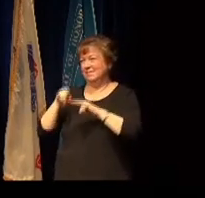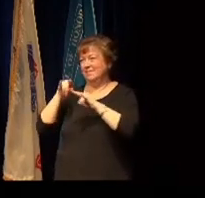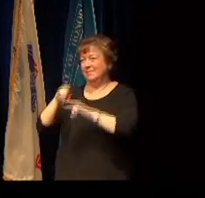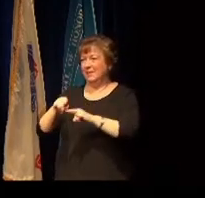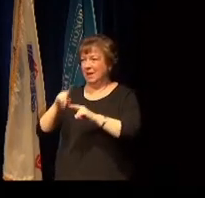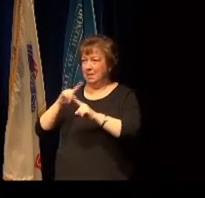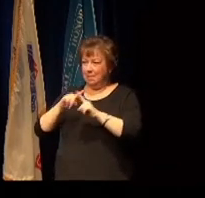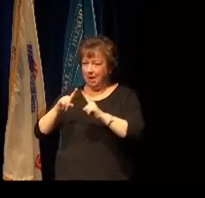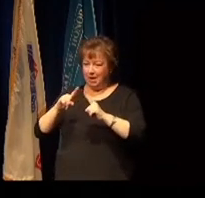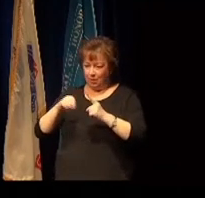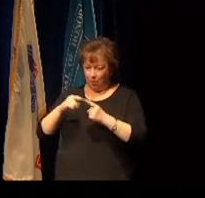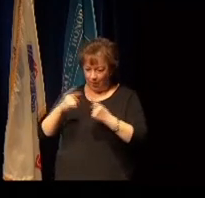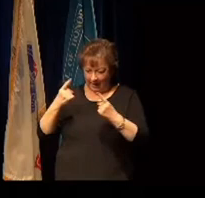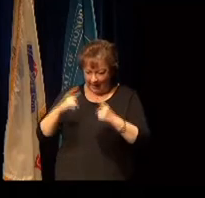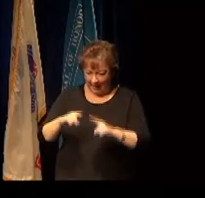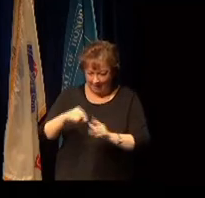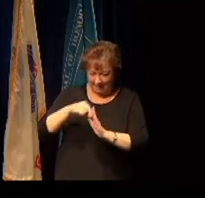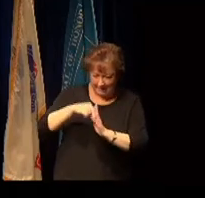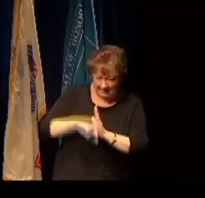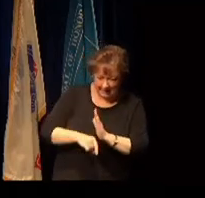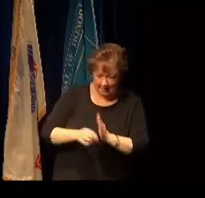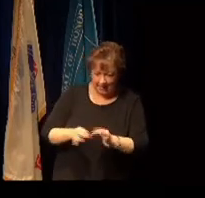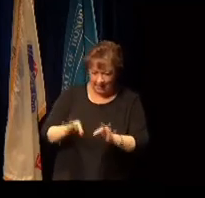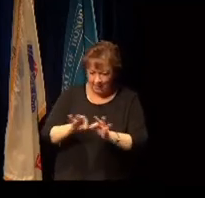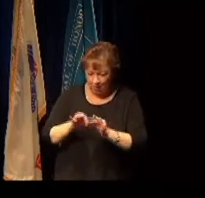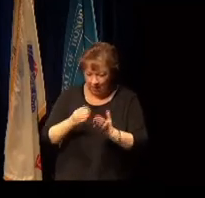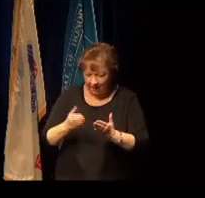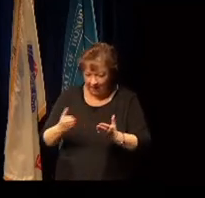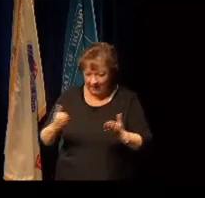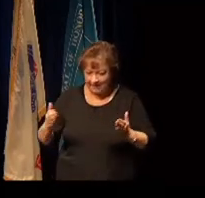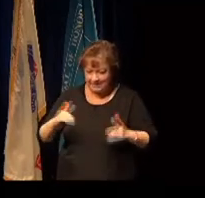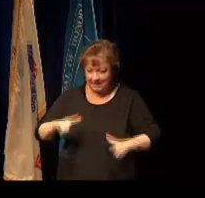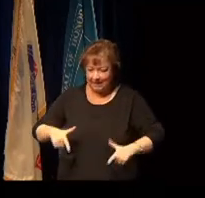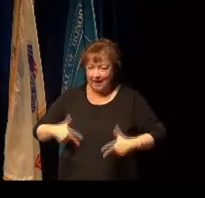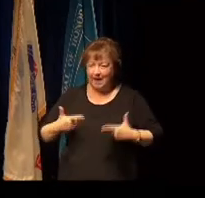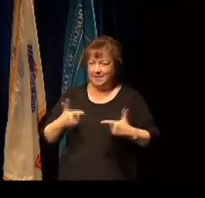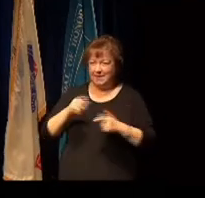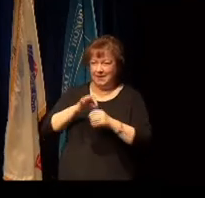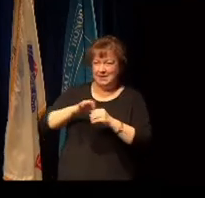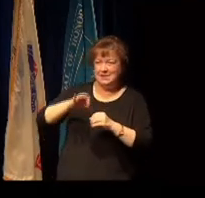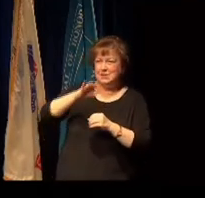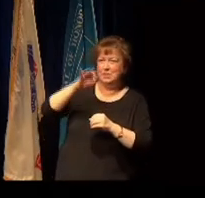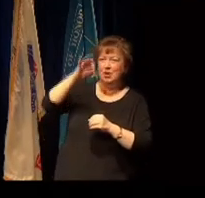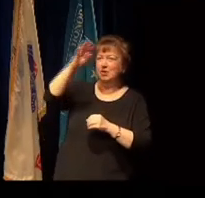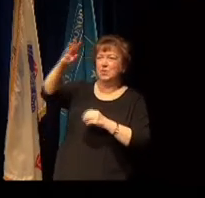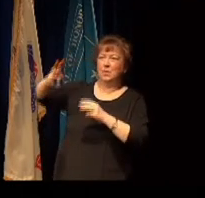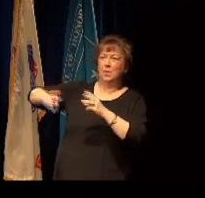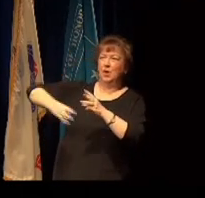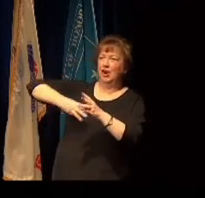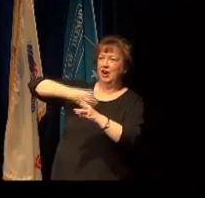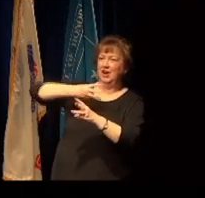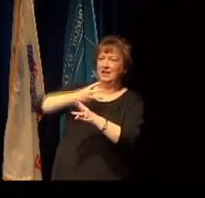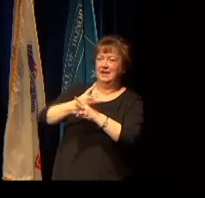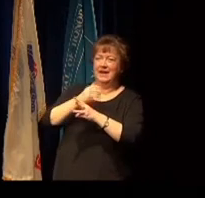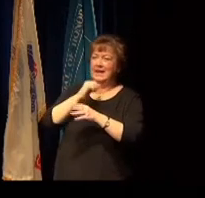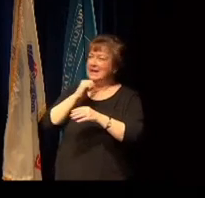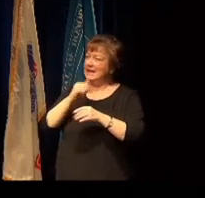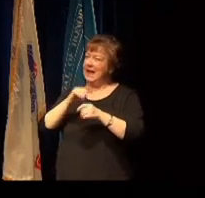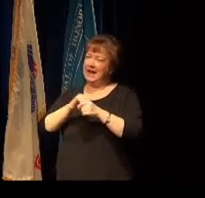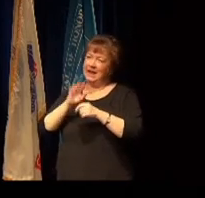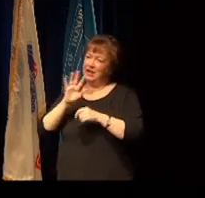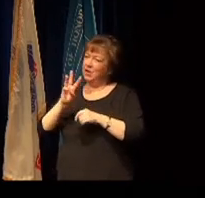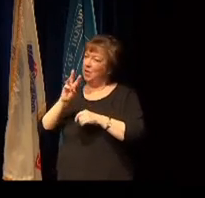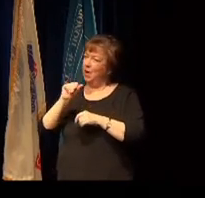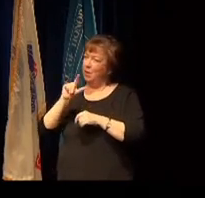of life, and that's where they are. They're in the spiritual realm. They're not in your wallet. They're not in the deed to your